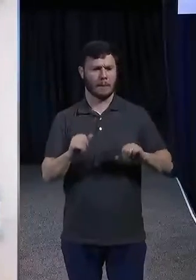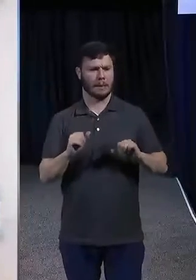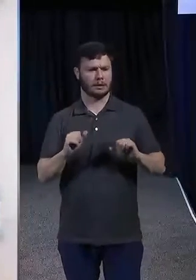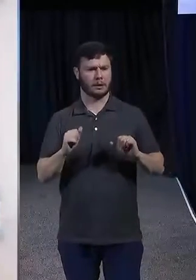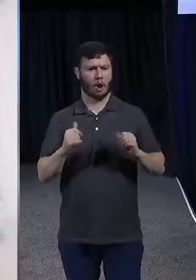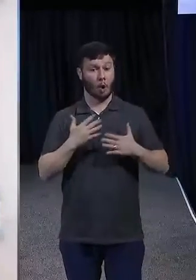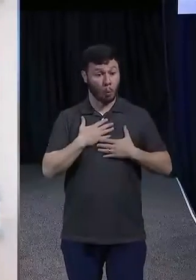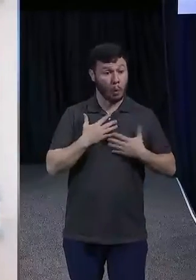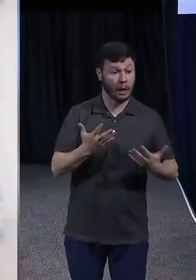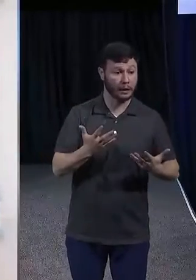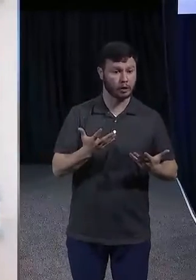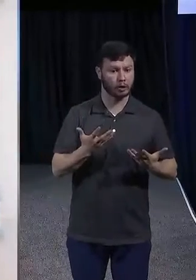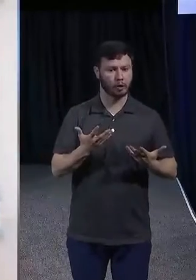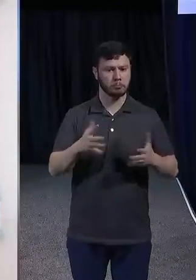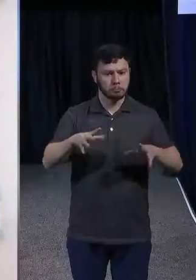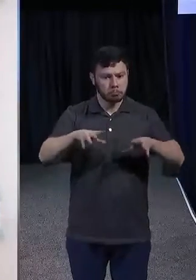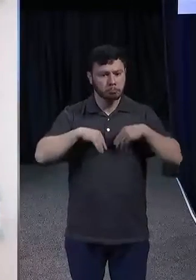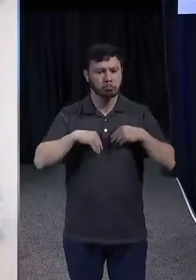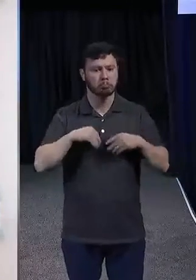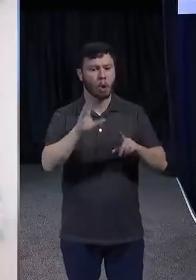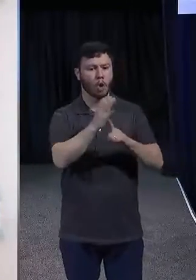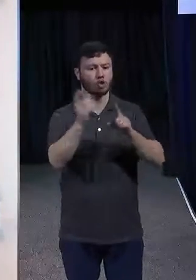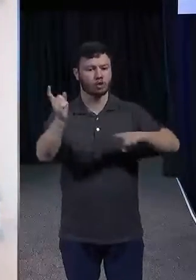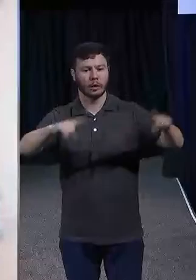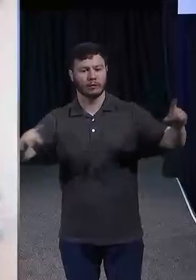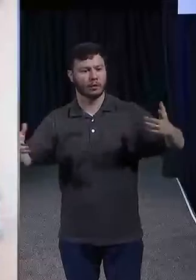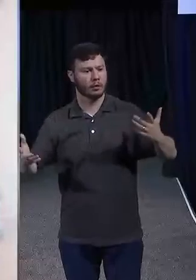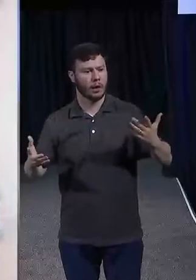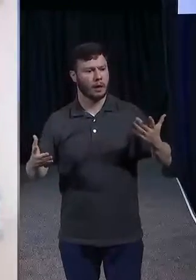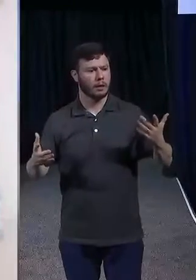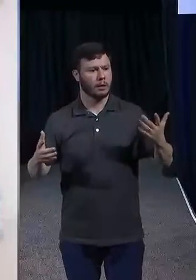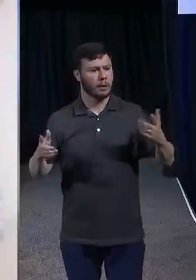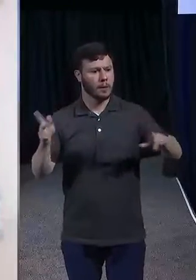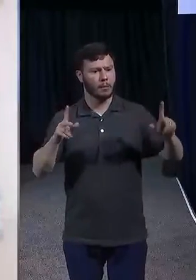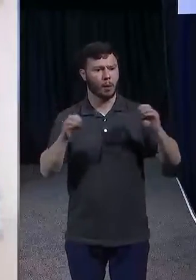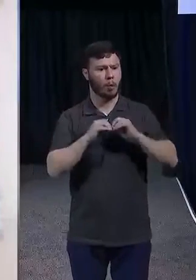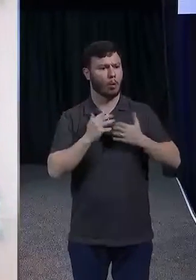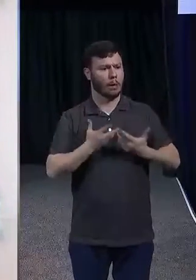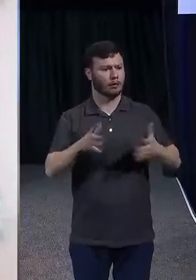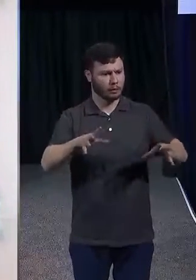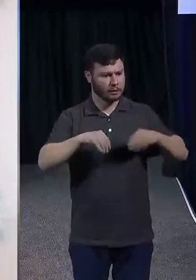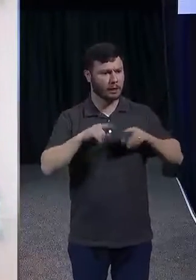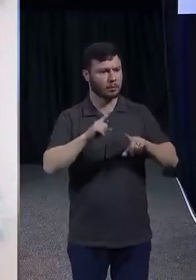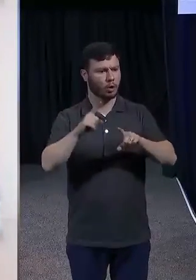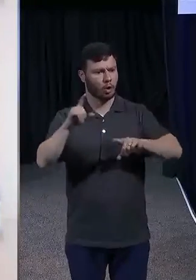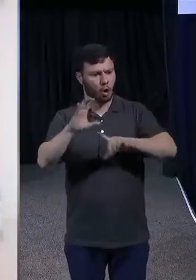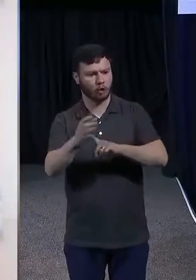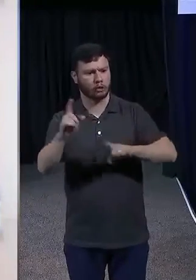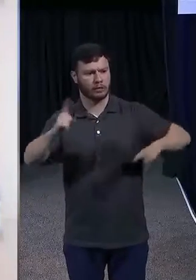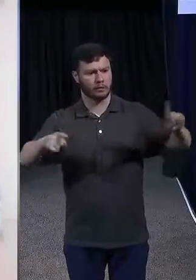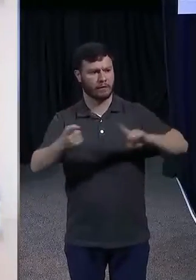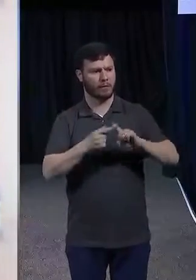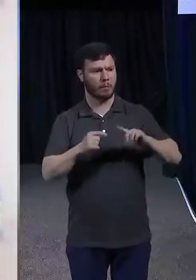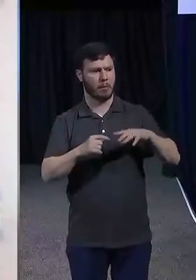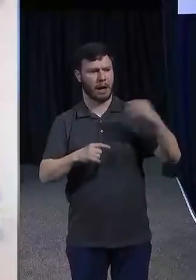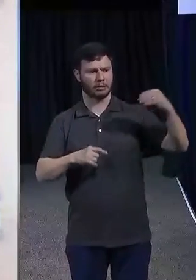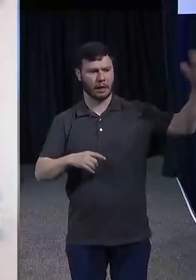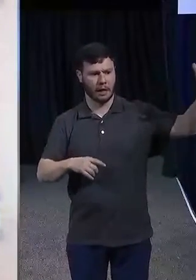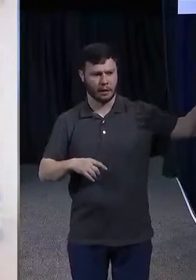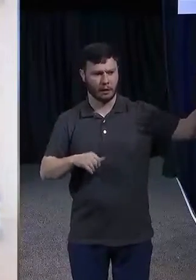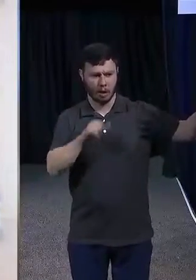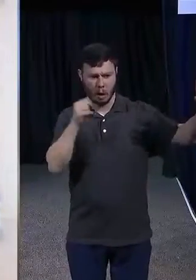for cultural differences seem to be greater to people coming from the outside than they could be for people from our own